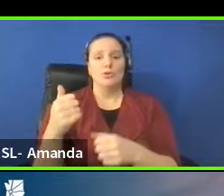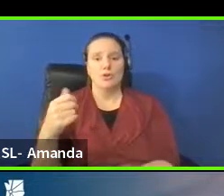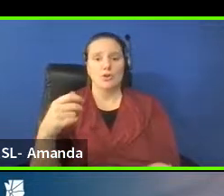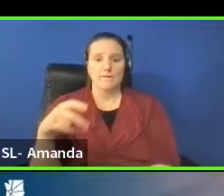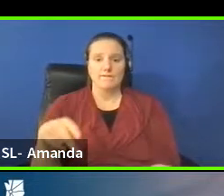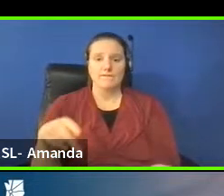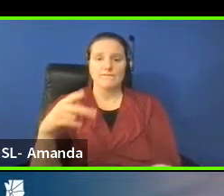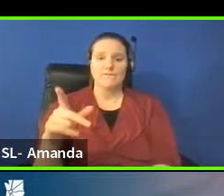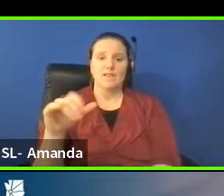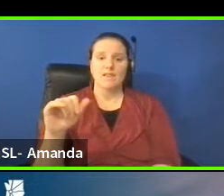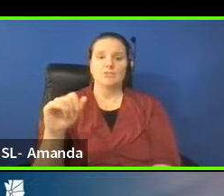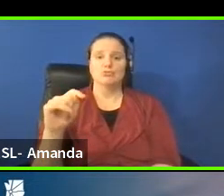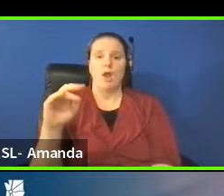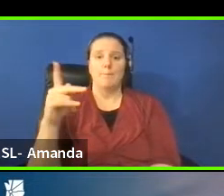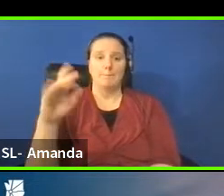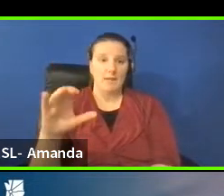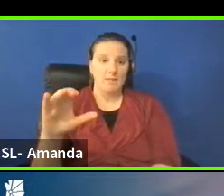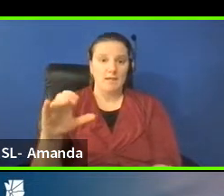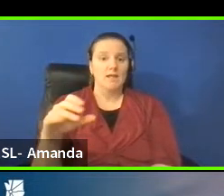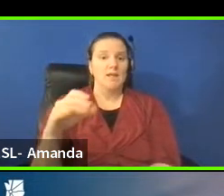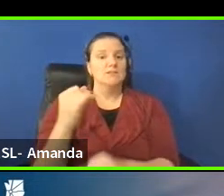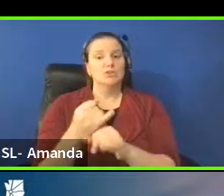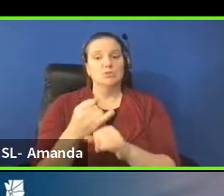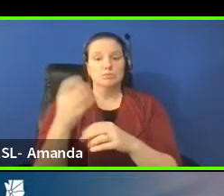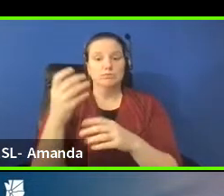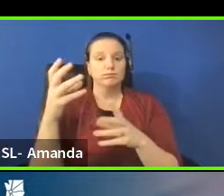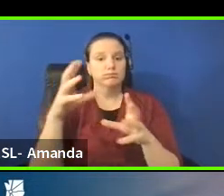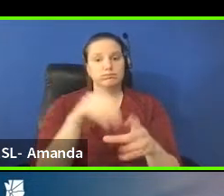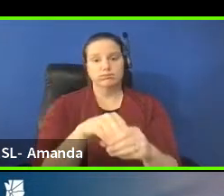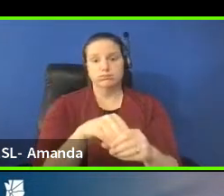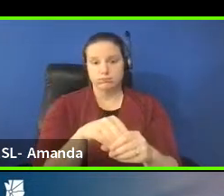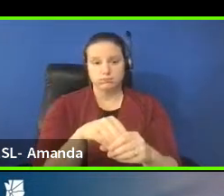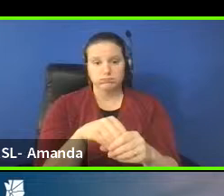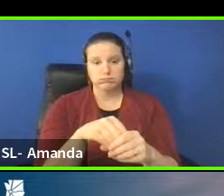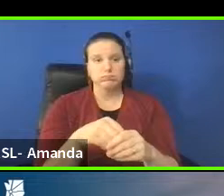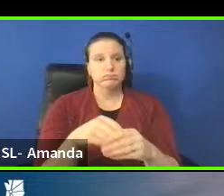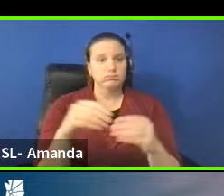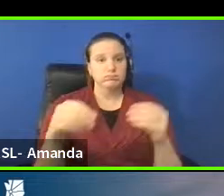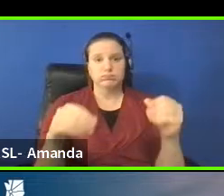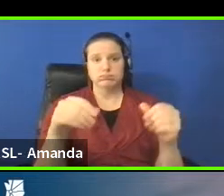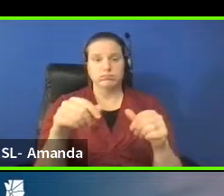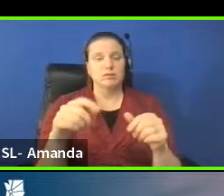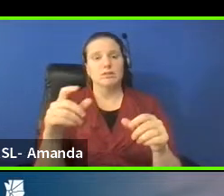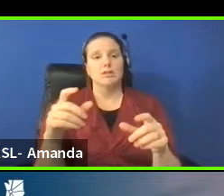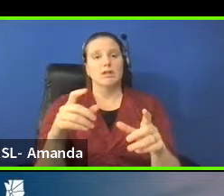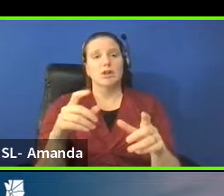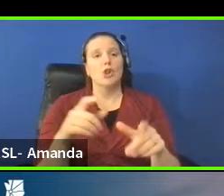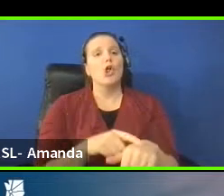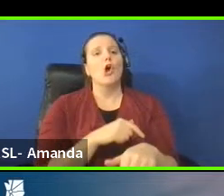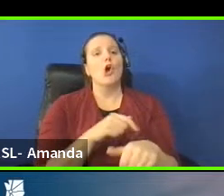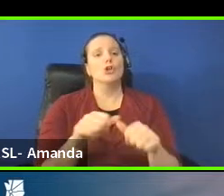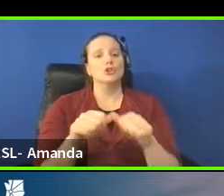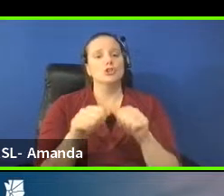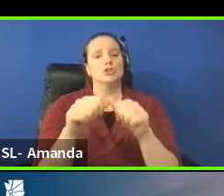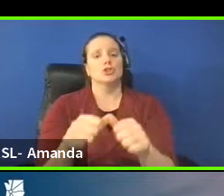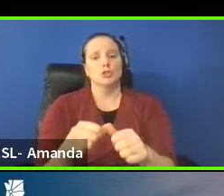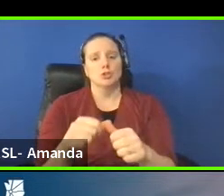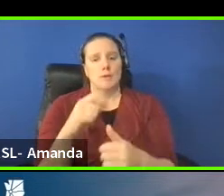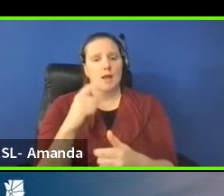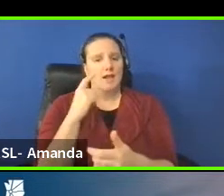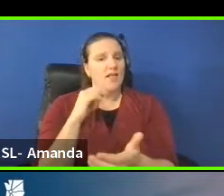institutions participate in engaging the community in a meaningful way that was long-term. And I just thought that that